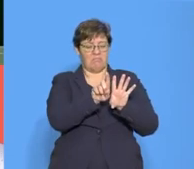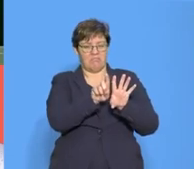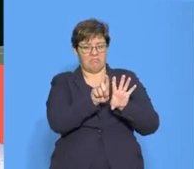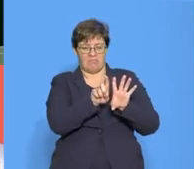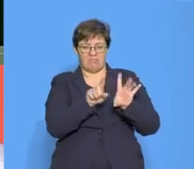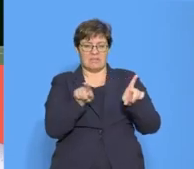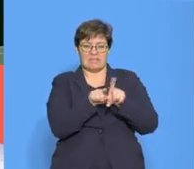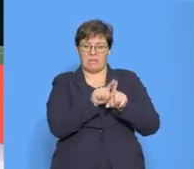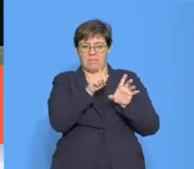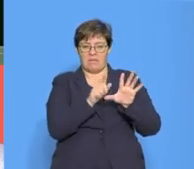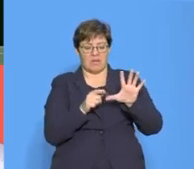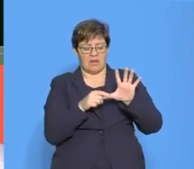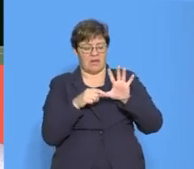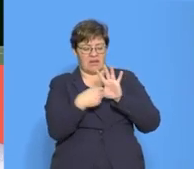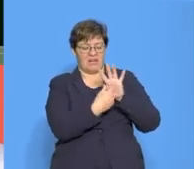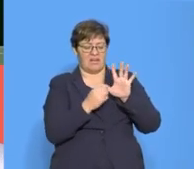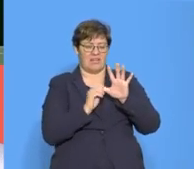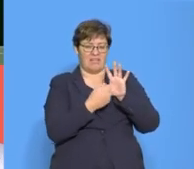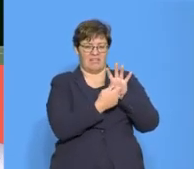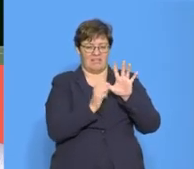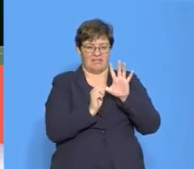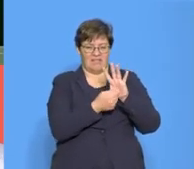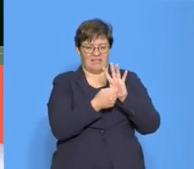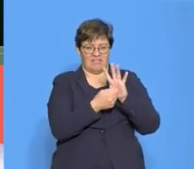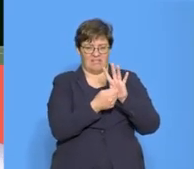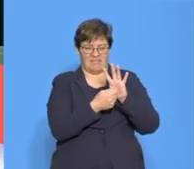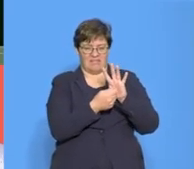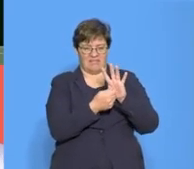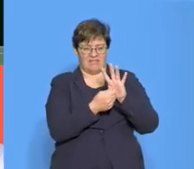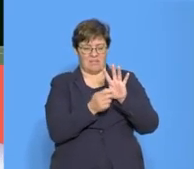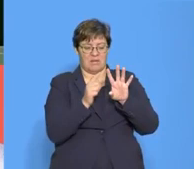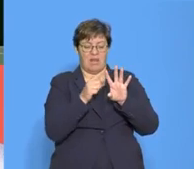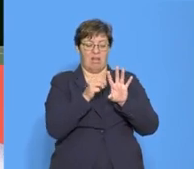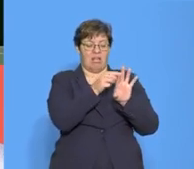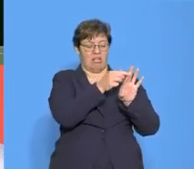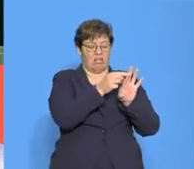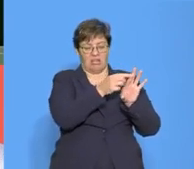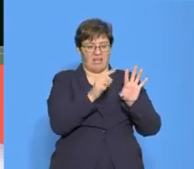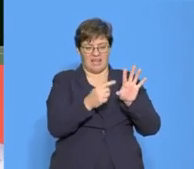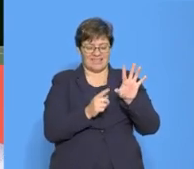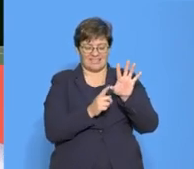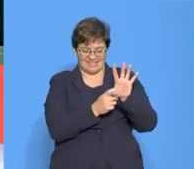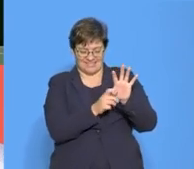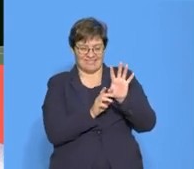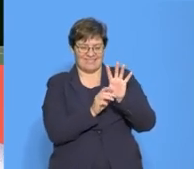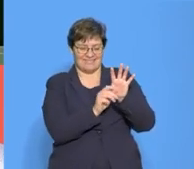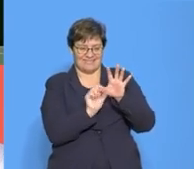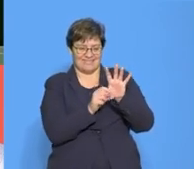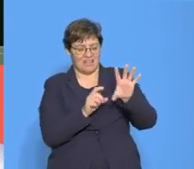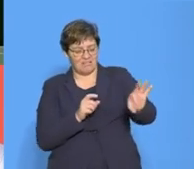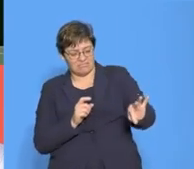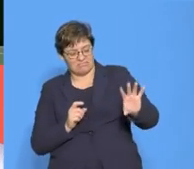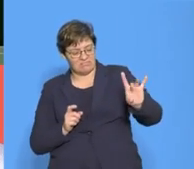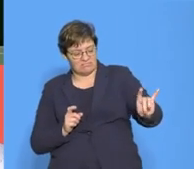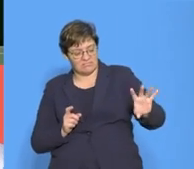thumb here that's going to work in the same direction, or the fifth digit is not placed here next to your other fingers. So